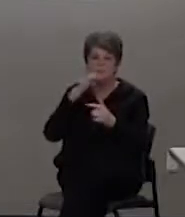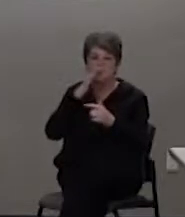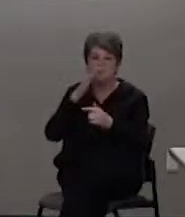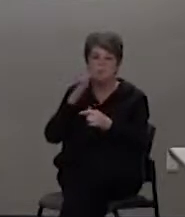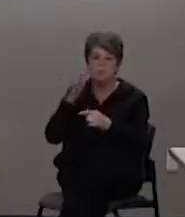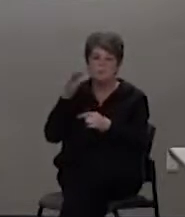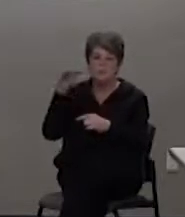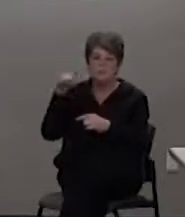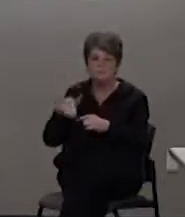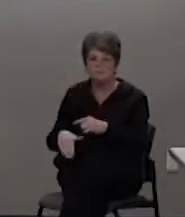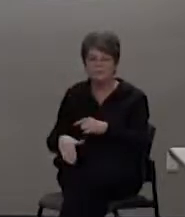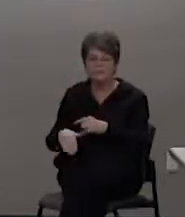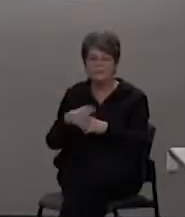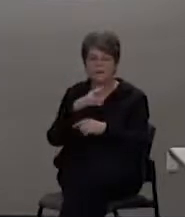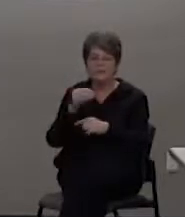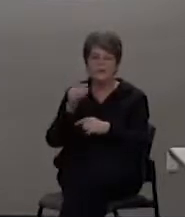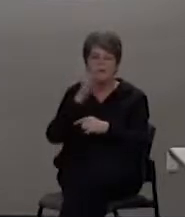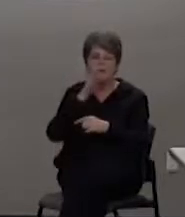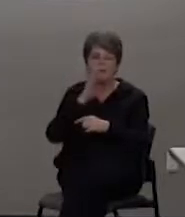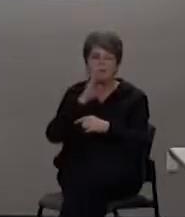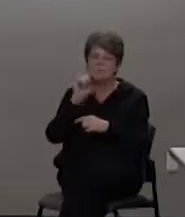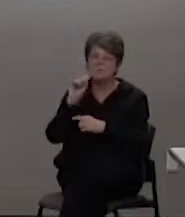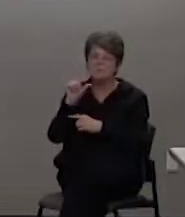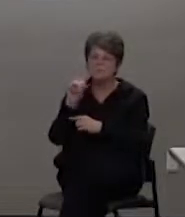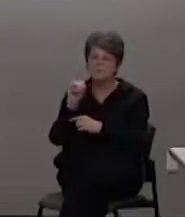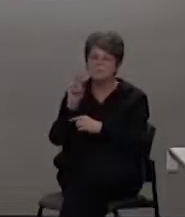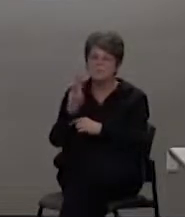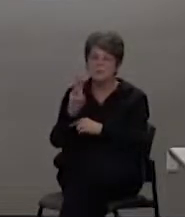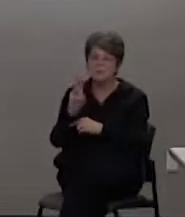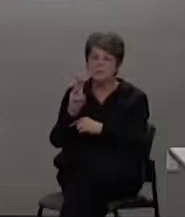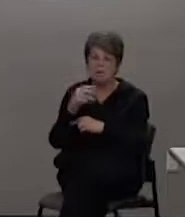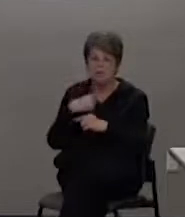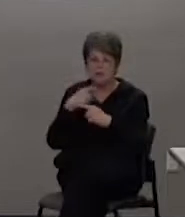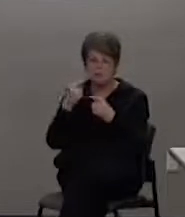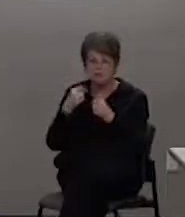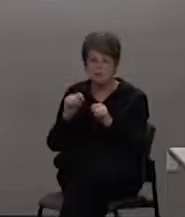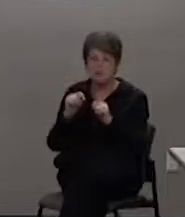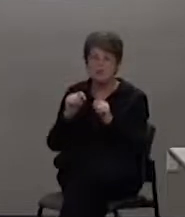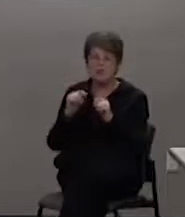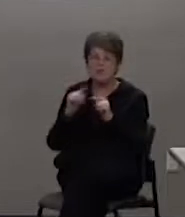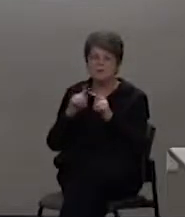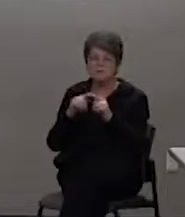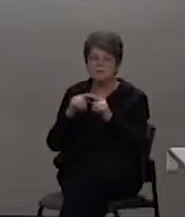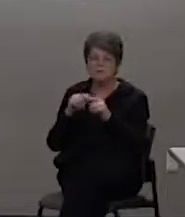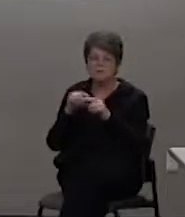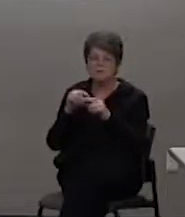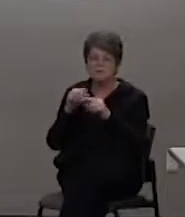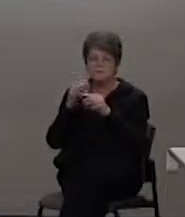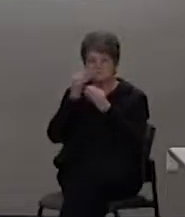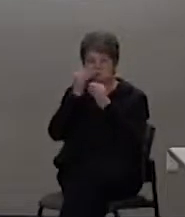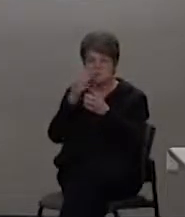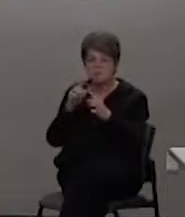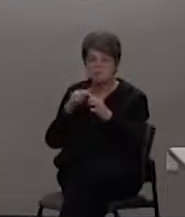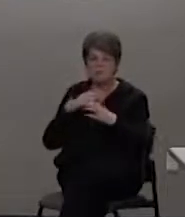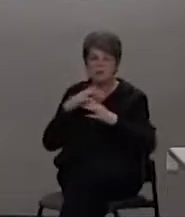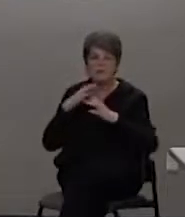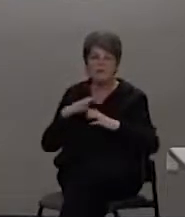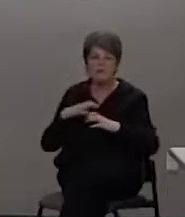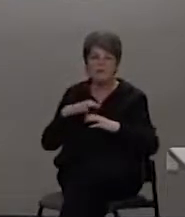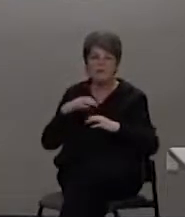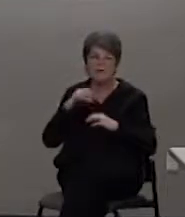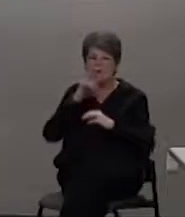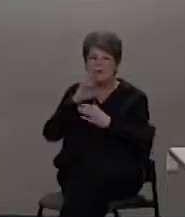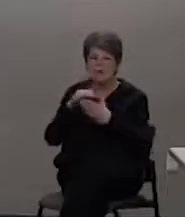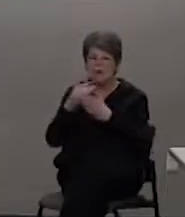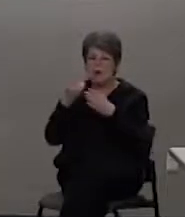decline. And it will be slow. And see, this is the part that I try to imprint, to stress to my clients. It doesn't all happen in